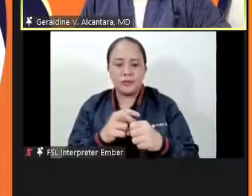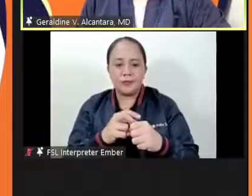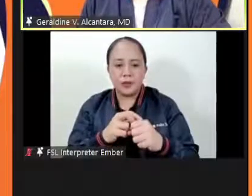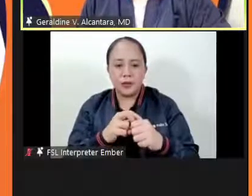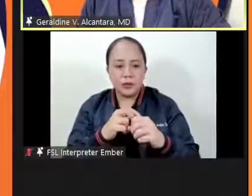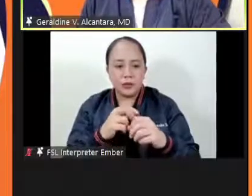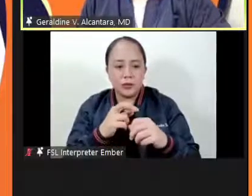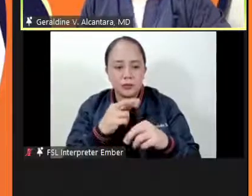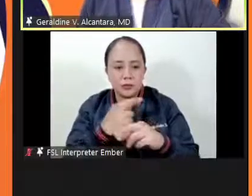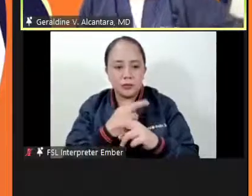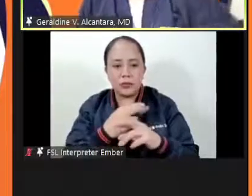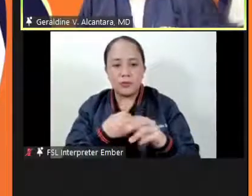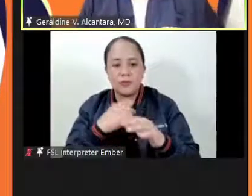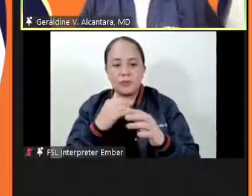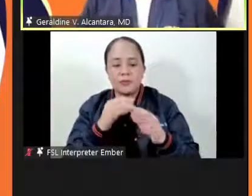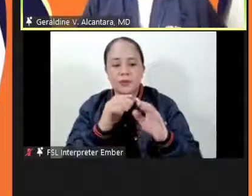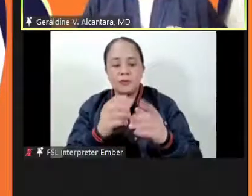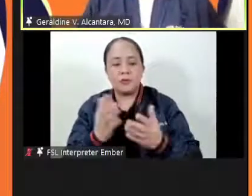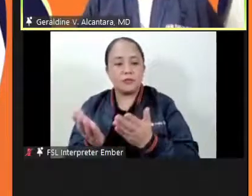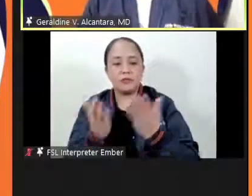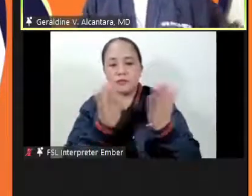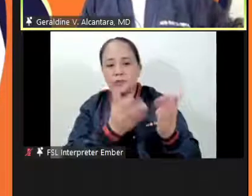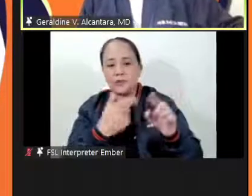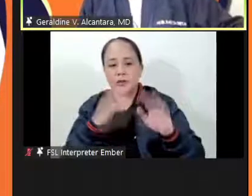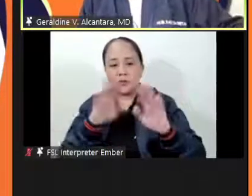children in residential care.